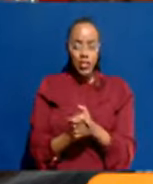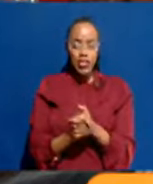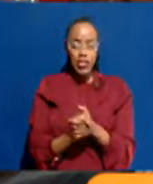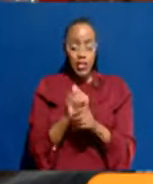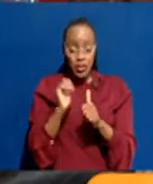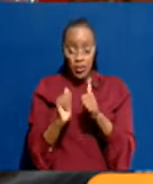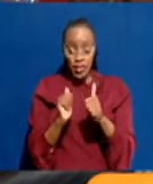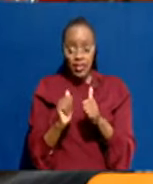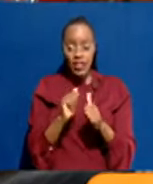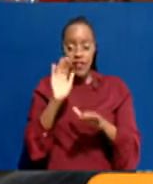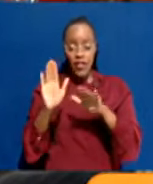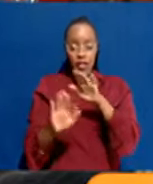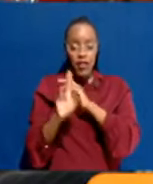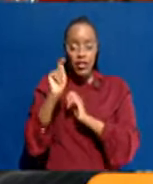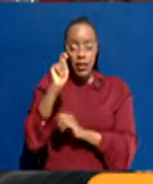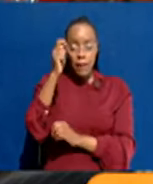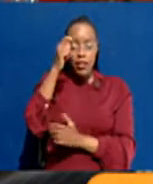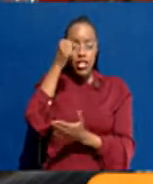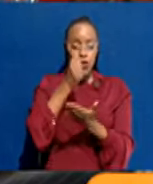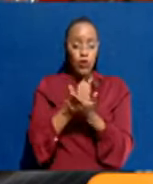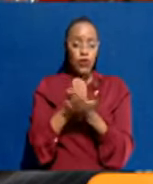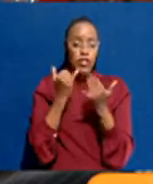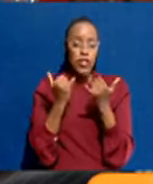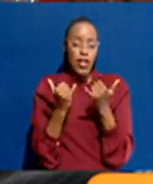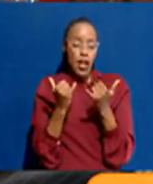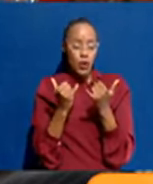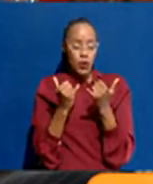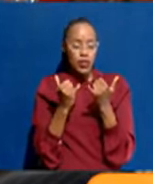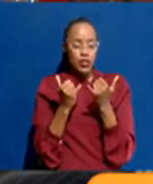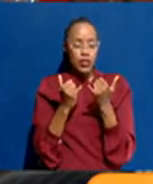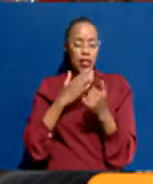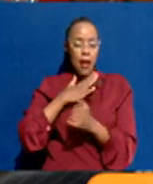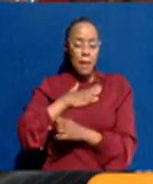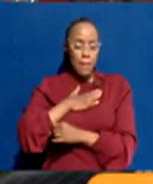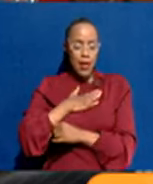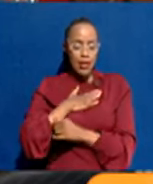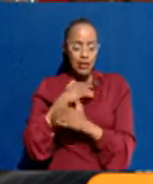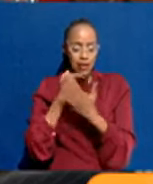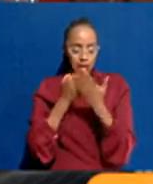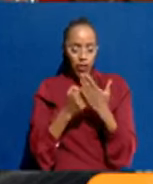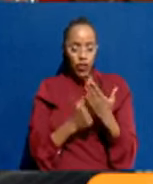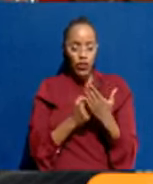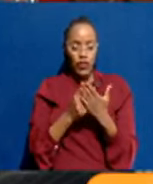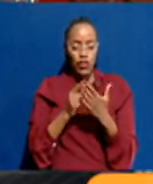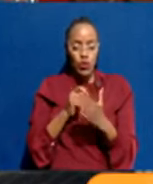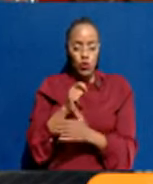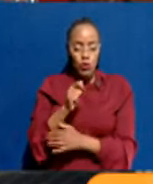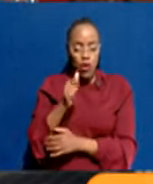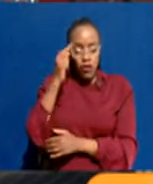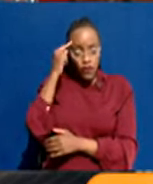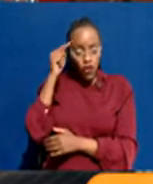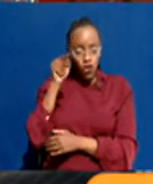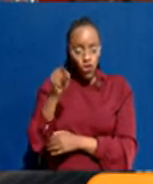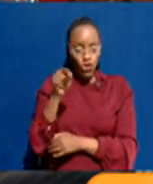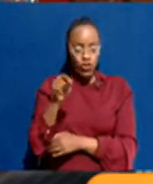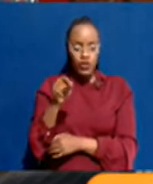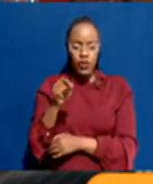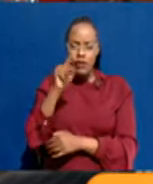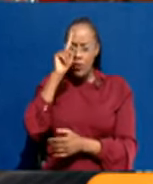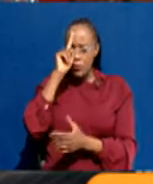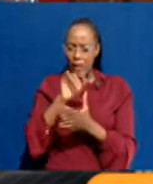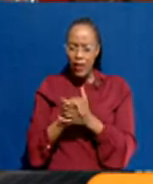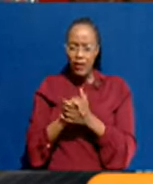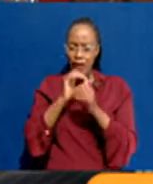the Vice President's office now. I'm negotiating to buy it for you. He couldn't believe